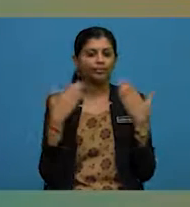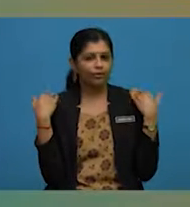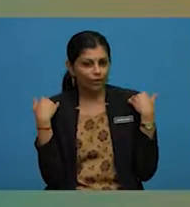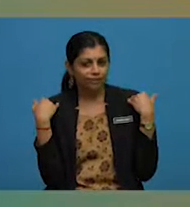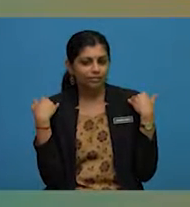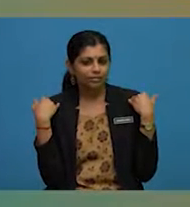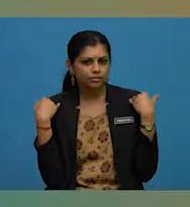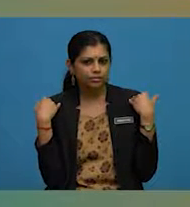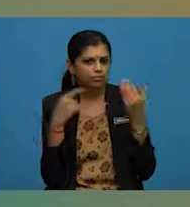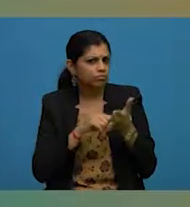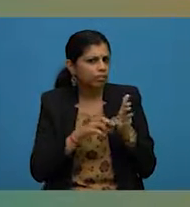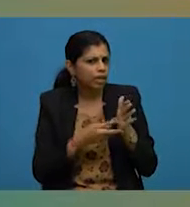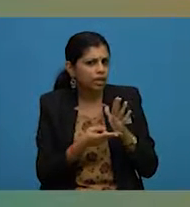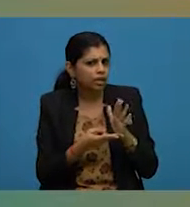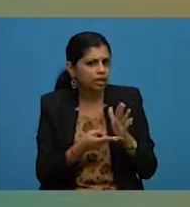What does this tell you?